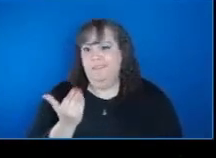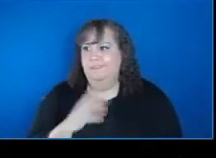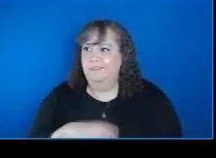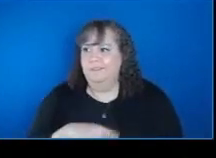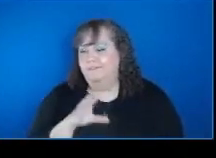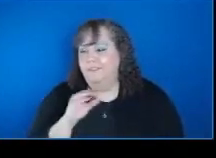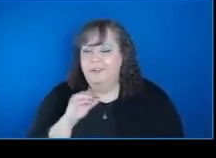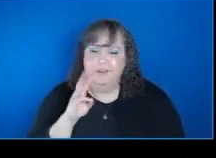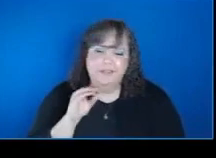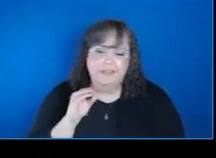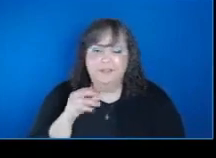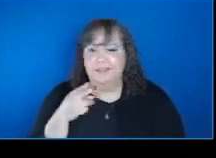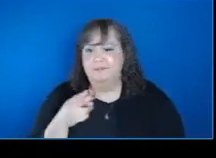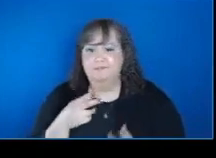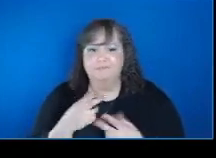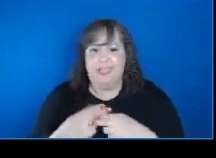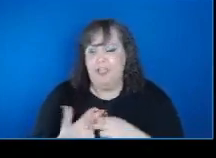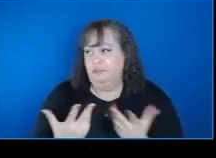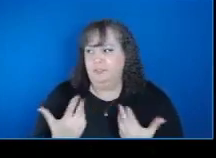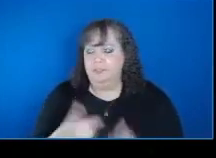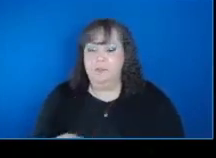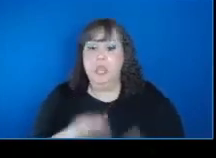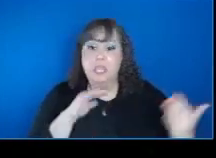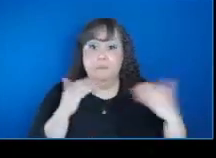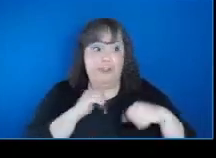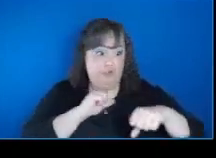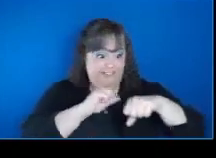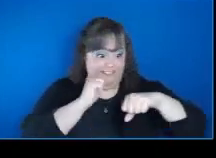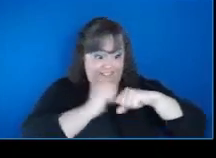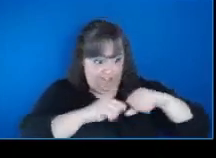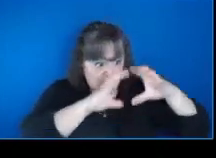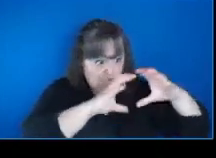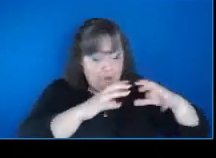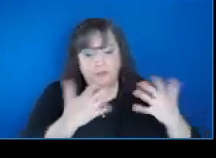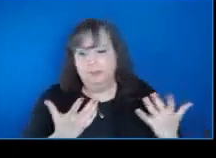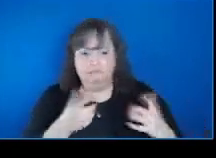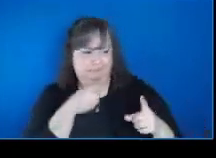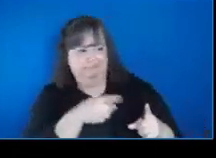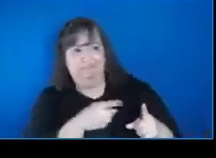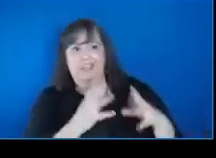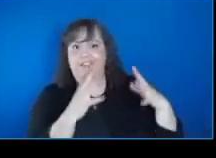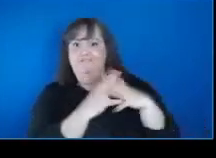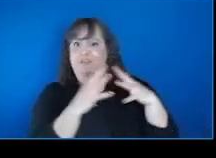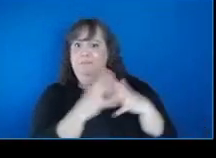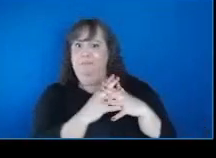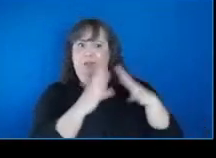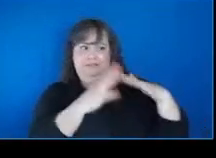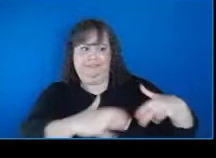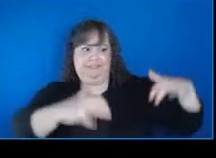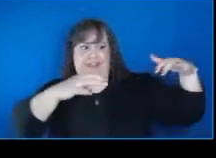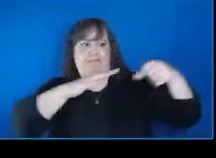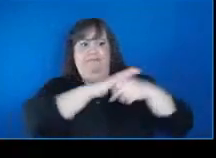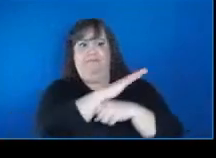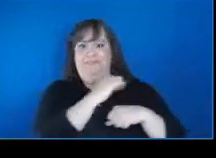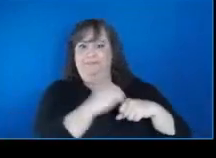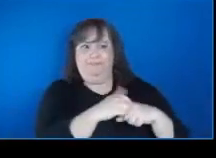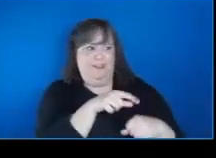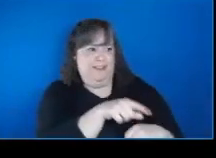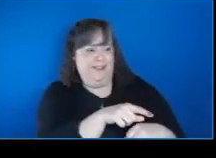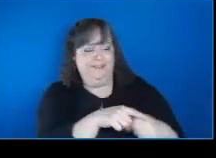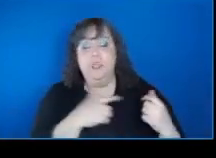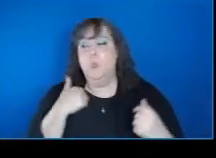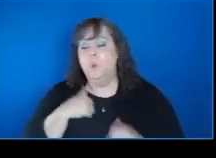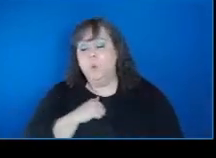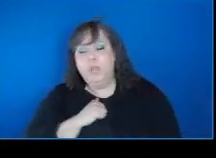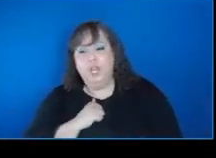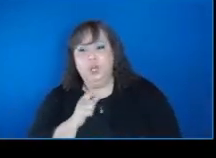asteroid is, which, as you said, it's like a football stadium filled with rocks, we're like really, really small.